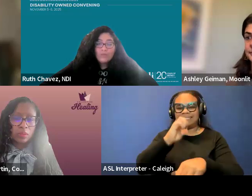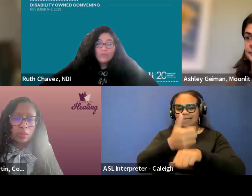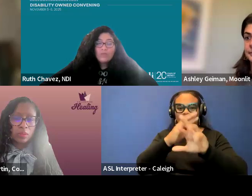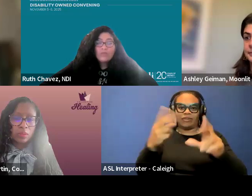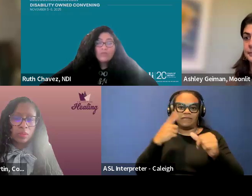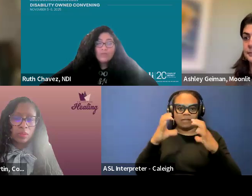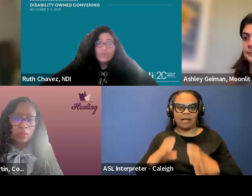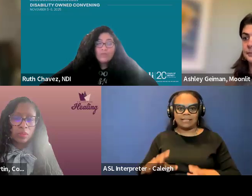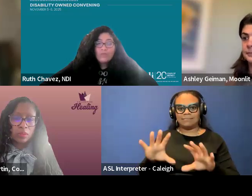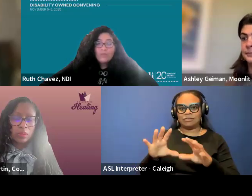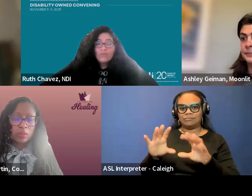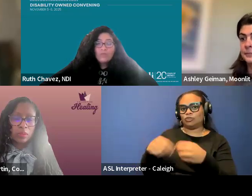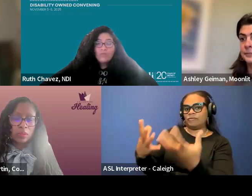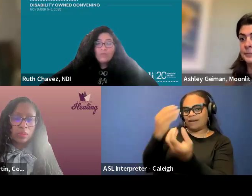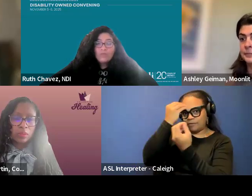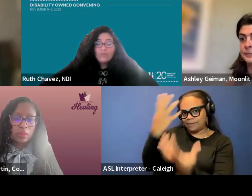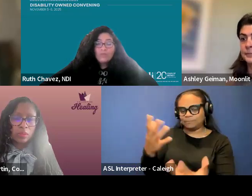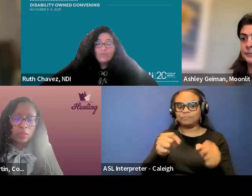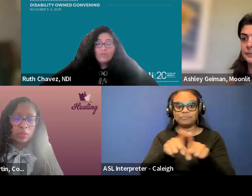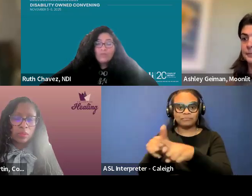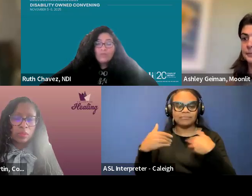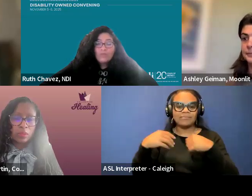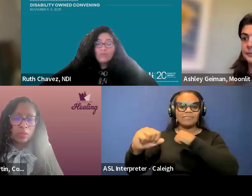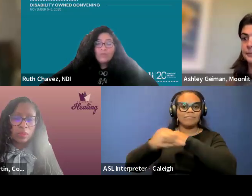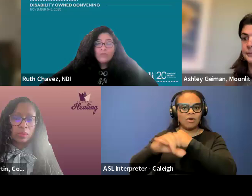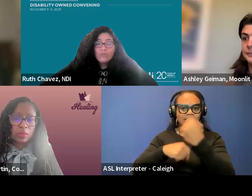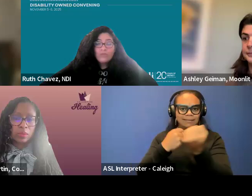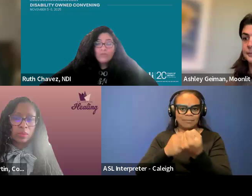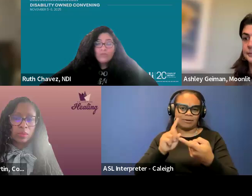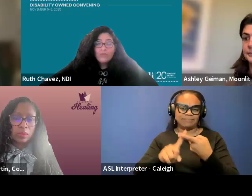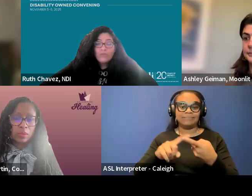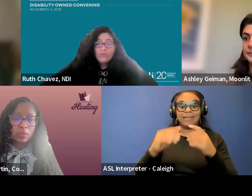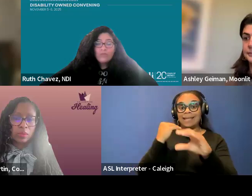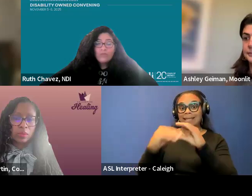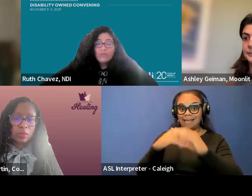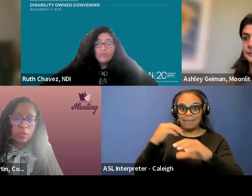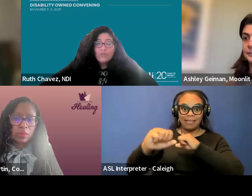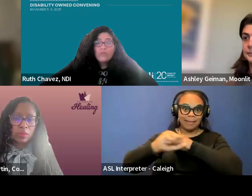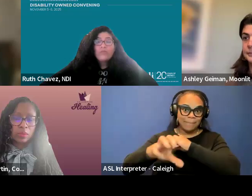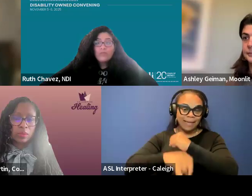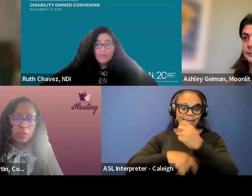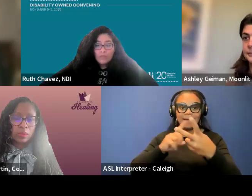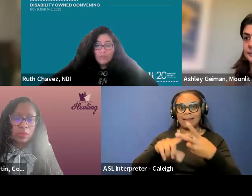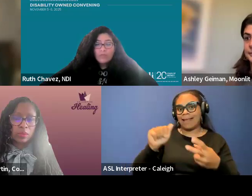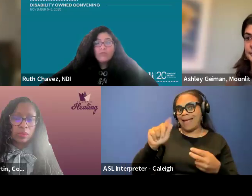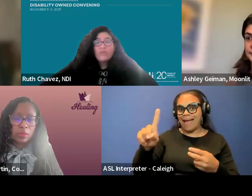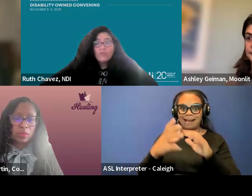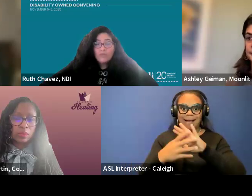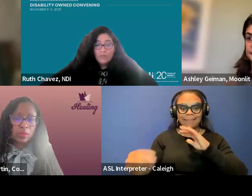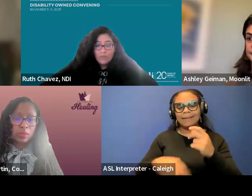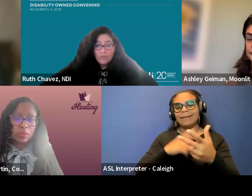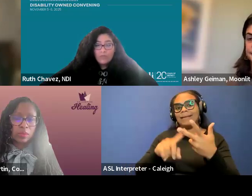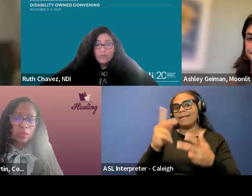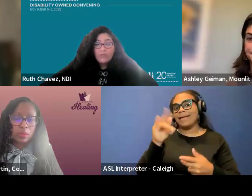information. We also have marketing support, which is email campaigns, ad copies, keywords that support